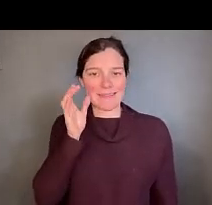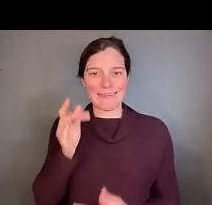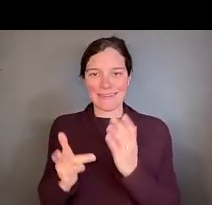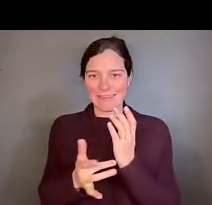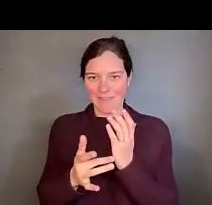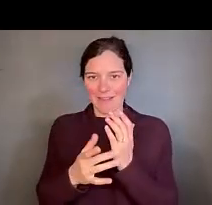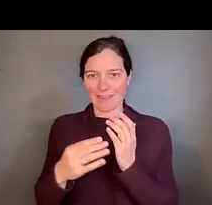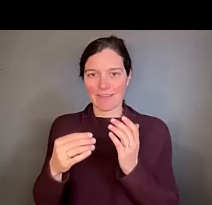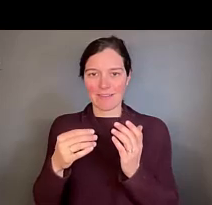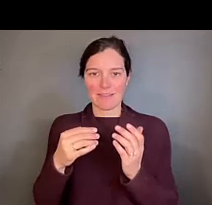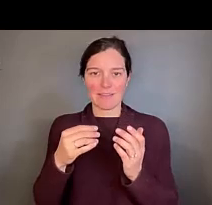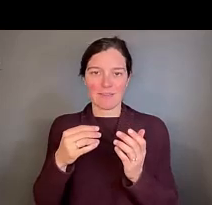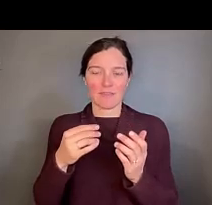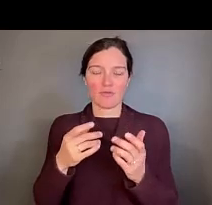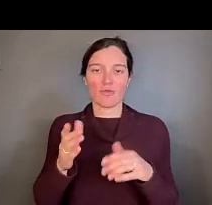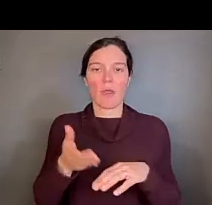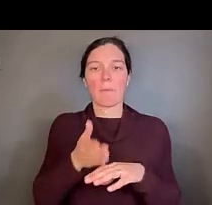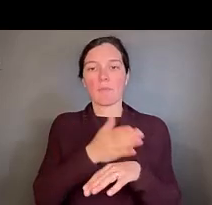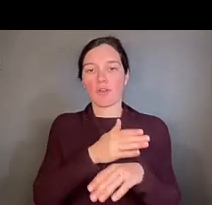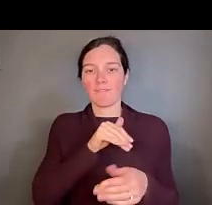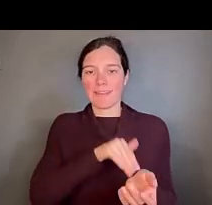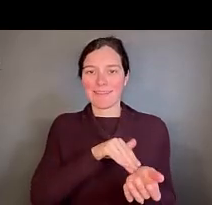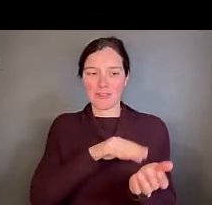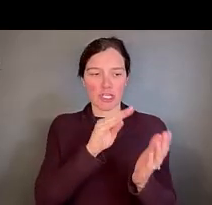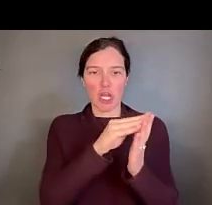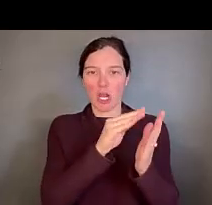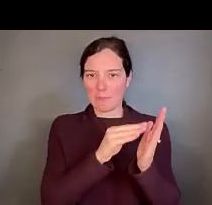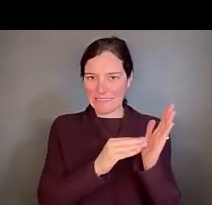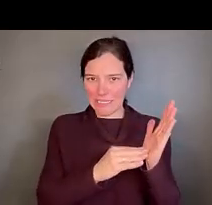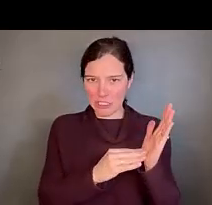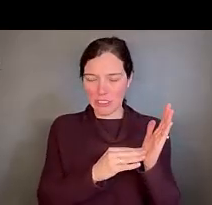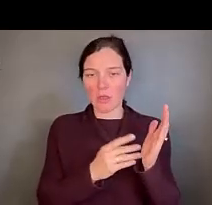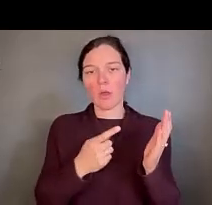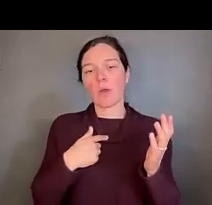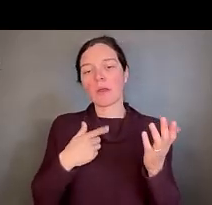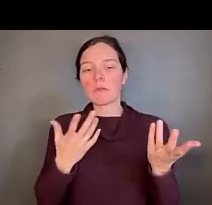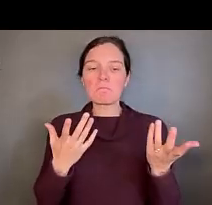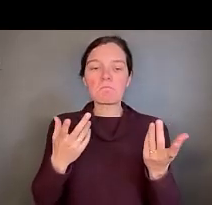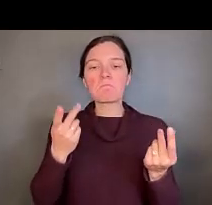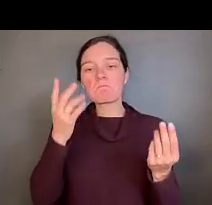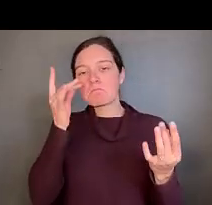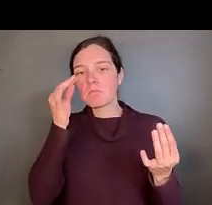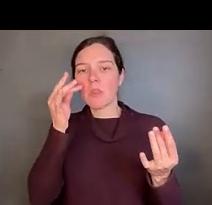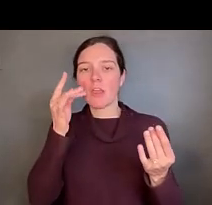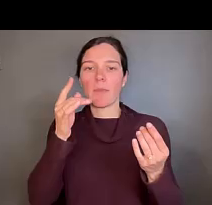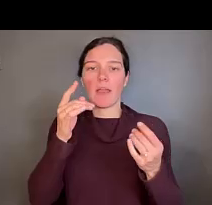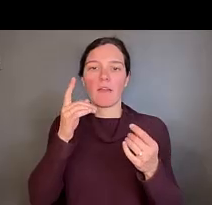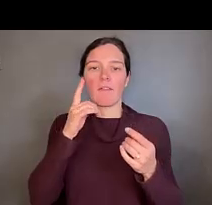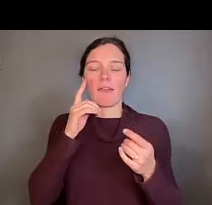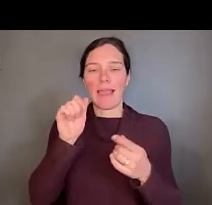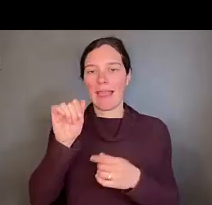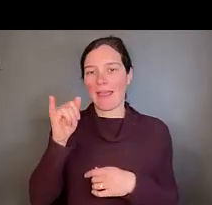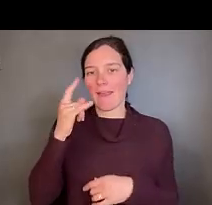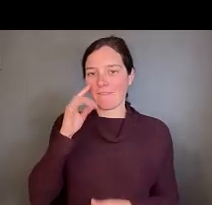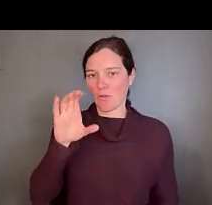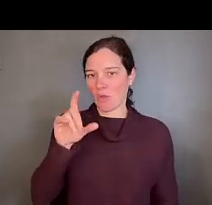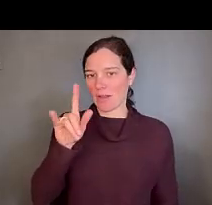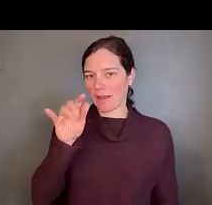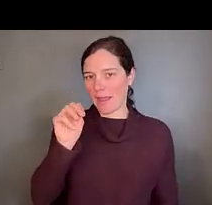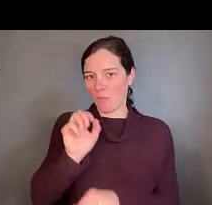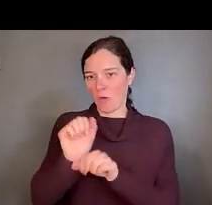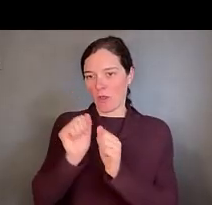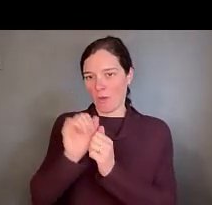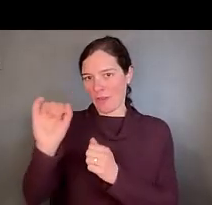practices to help improve physician documentation. We are exploring the use of AI in filing claims and working with the